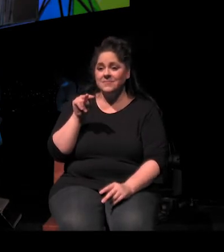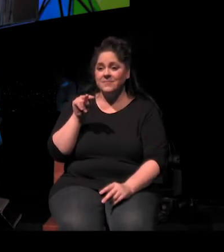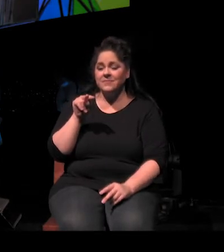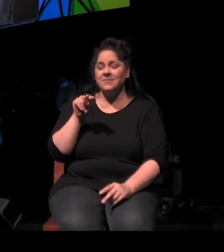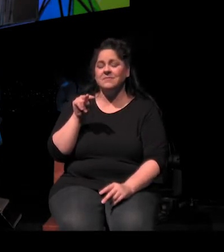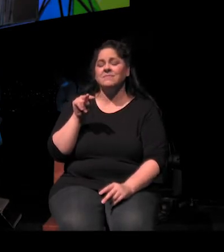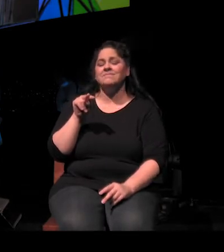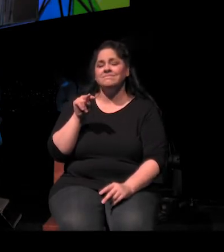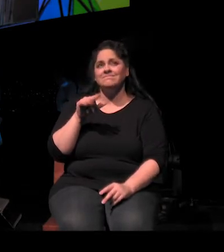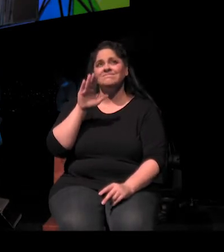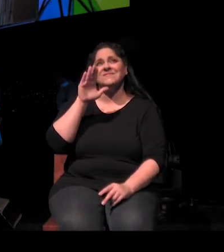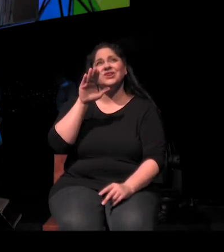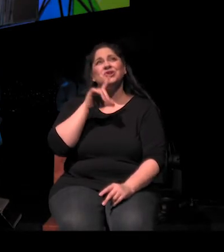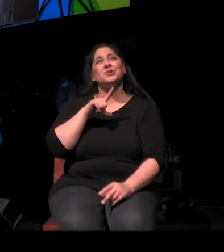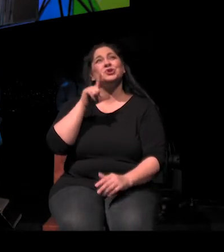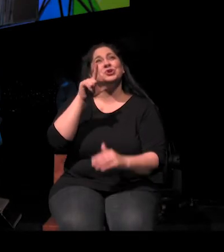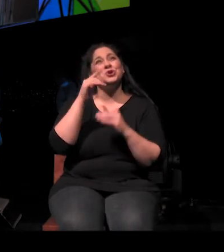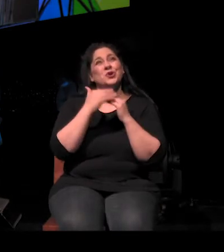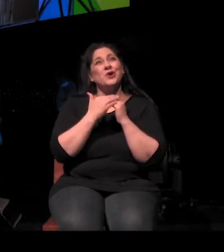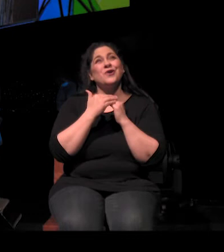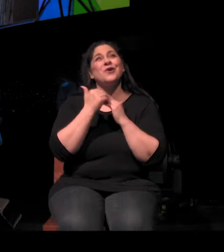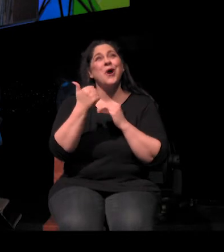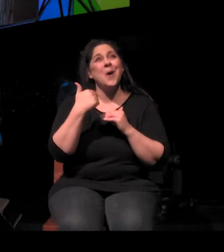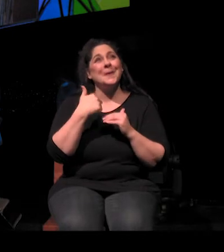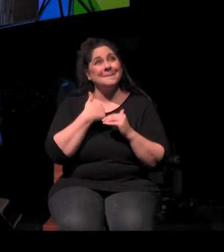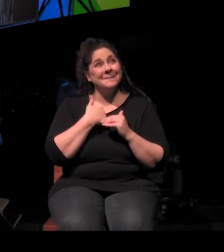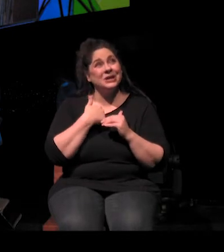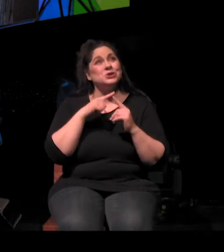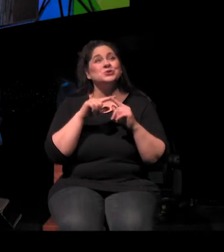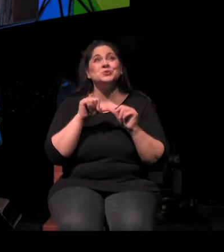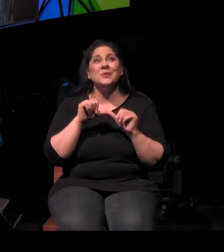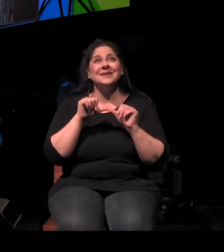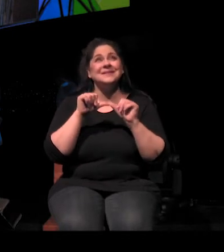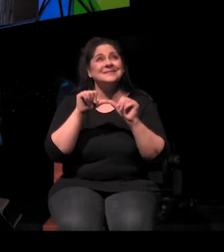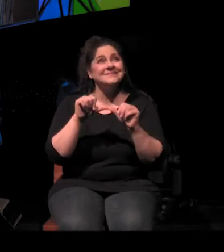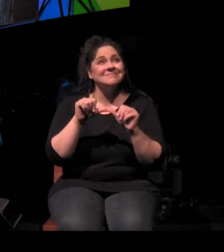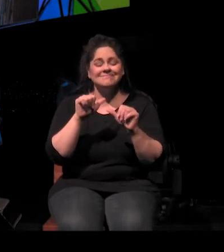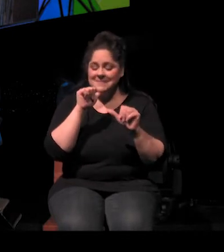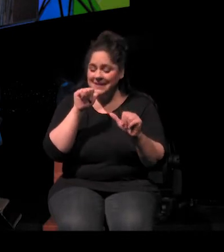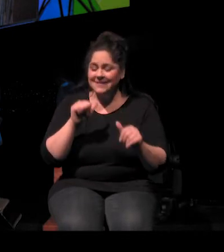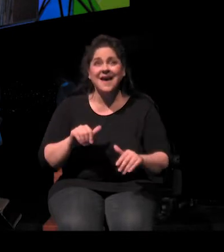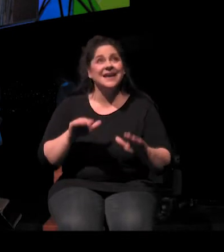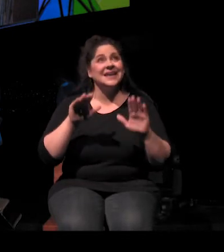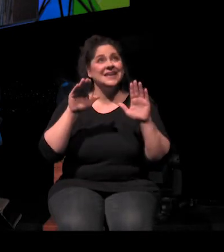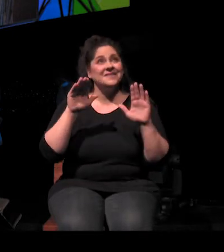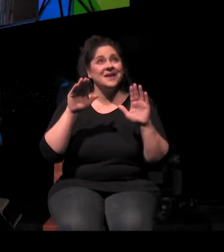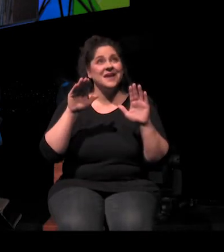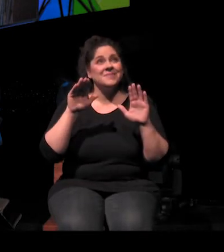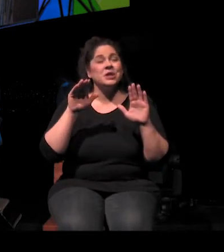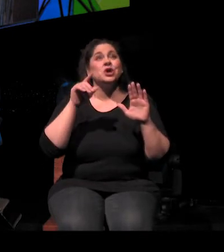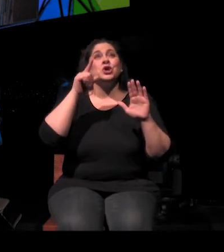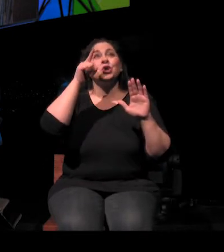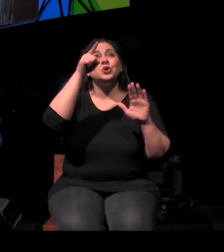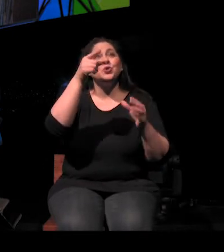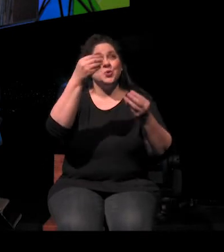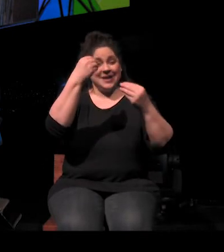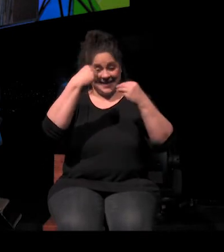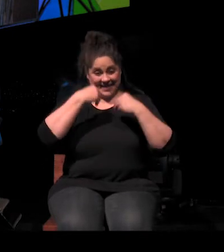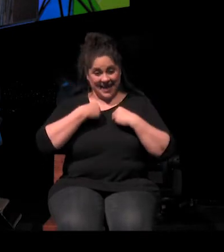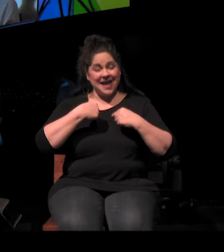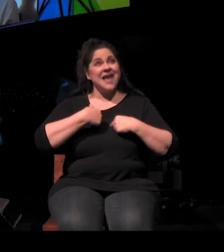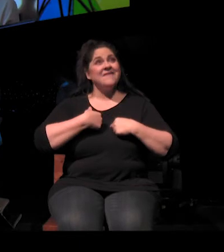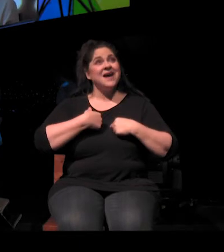you're calling me to do. You're calling me to continue to pick up what you've placed in our hands to